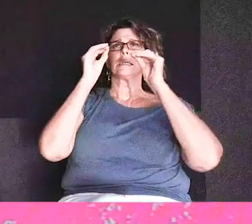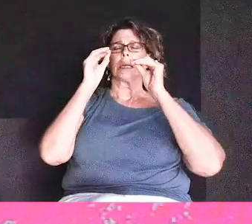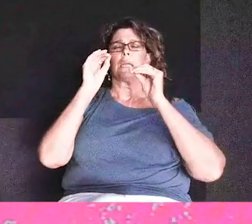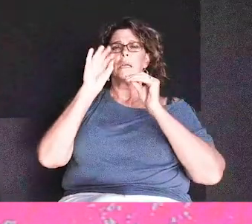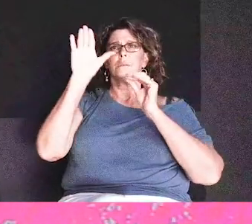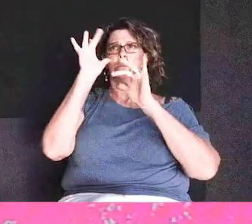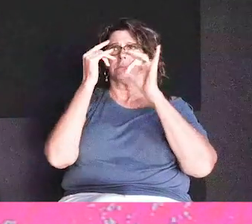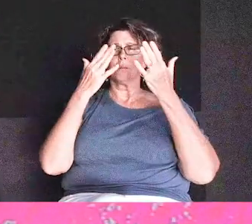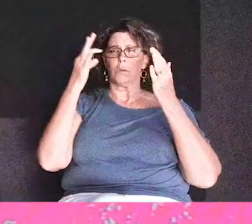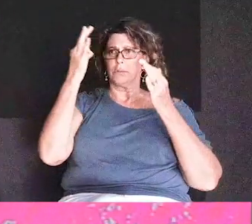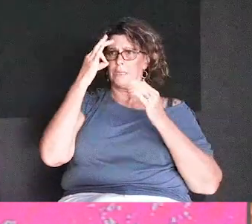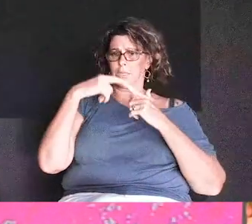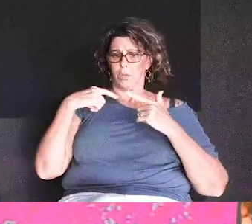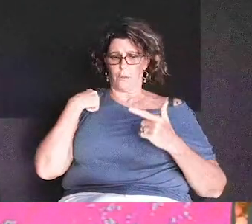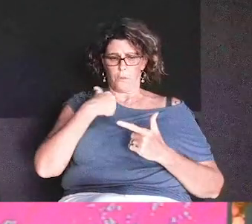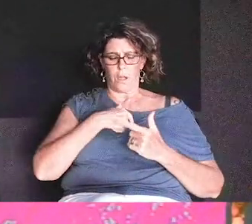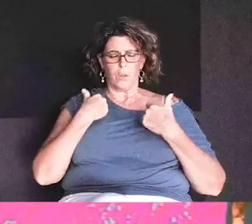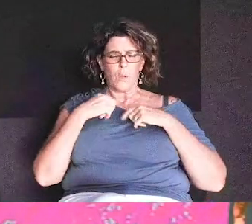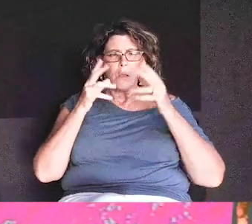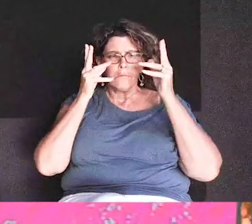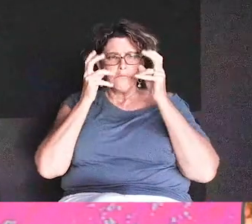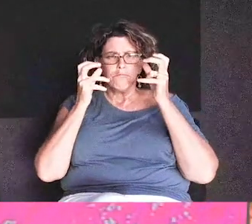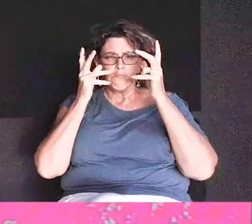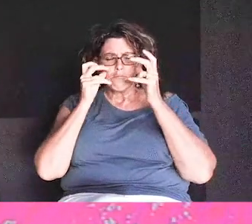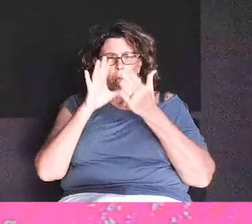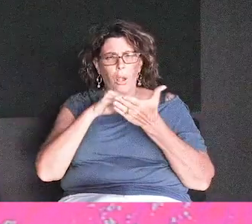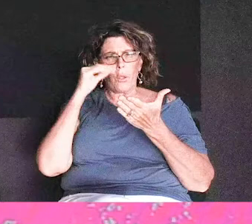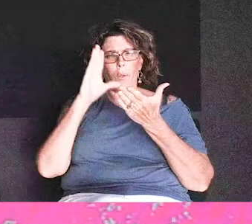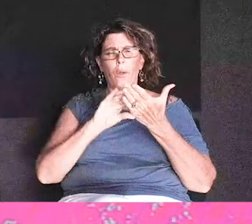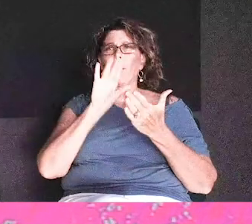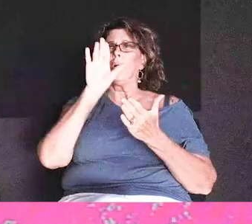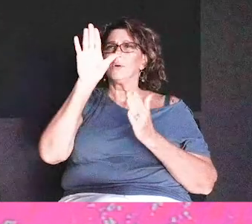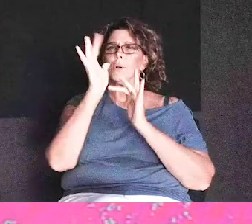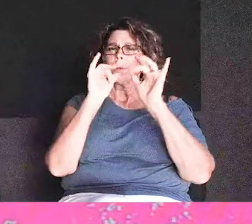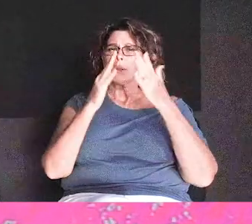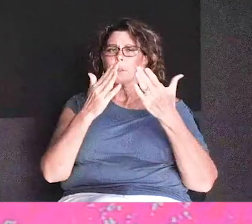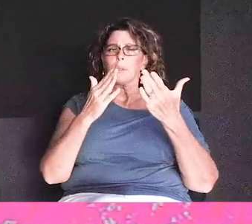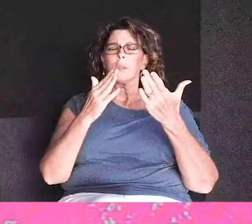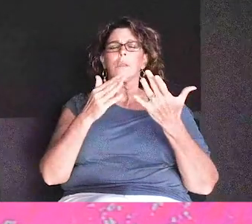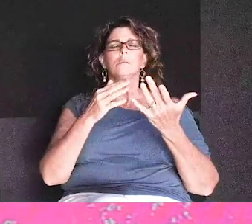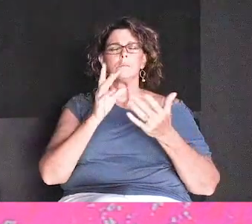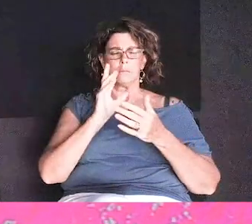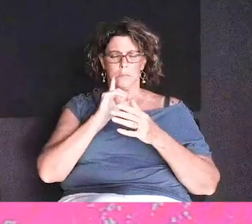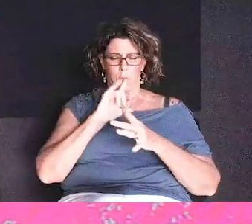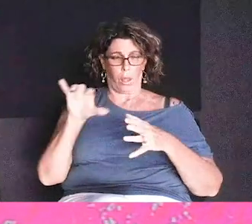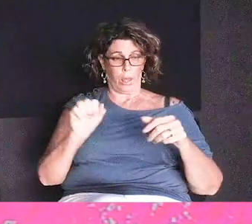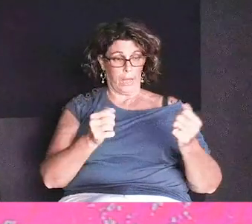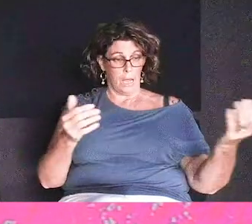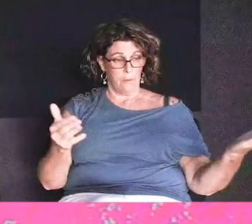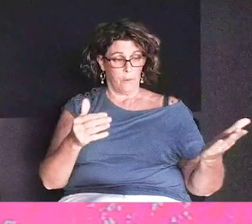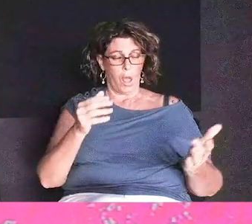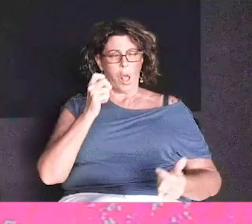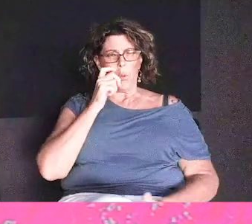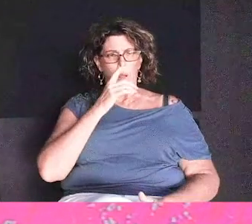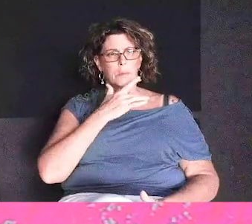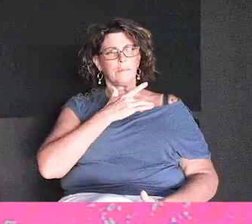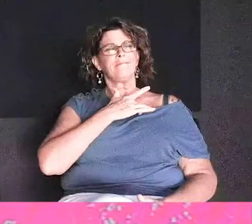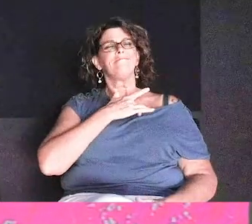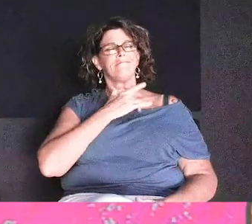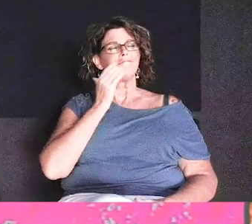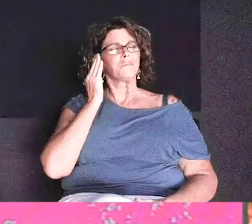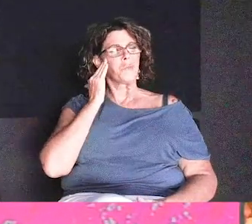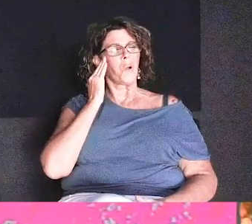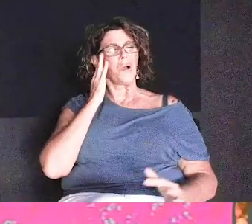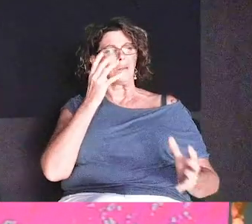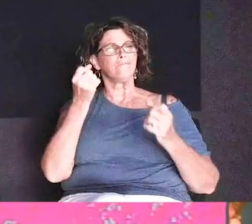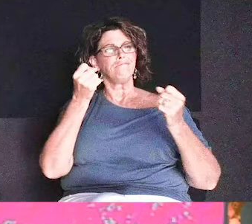to speak directly into our heart. Your words to ours, so that when we leave this place, we will be forever different. We love